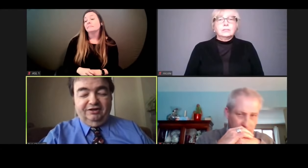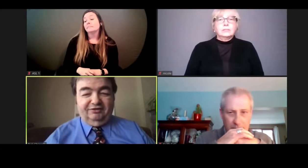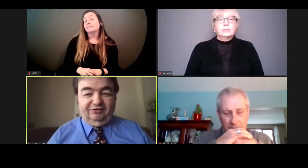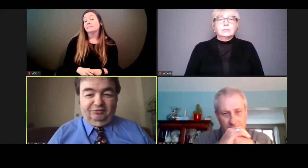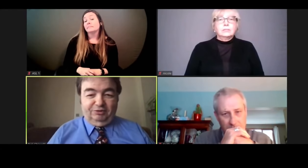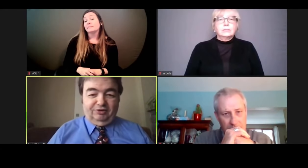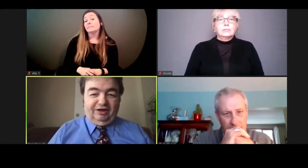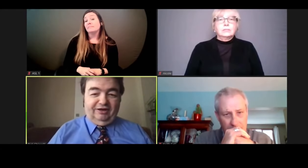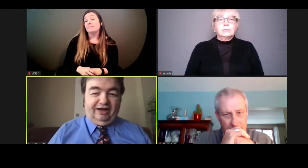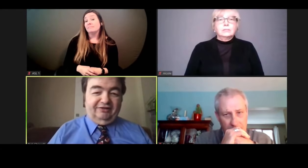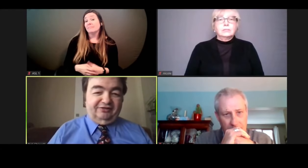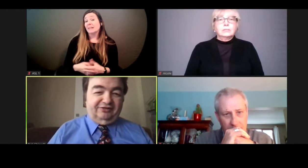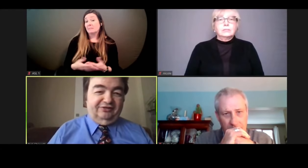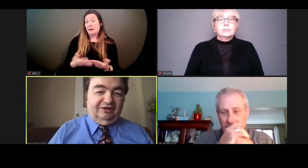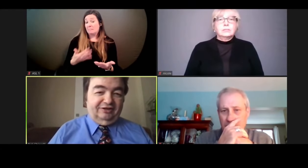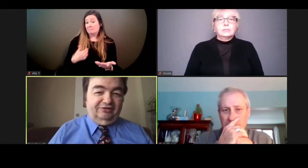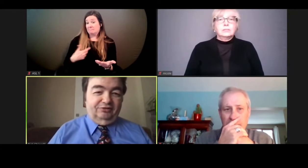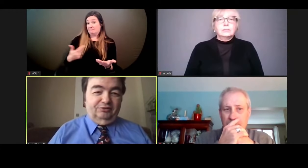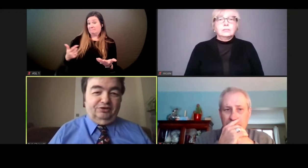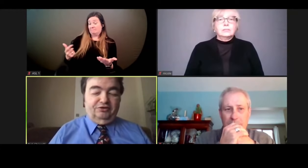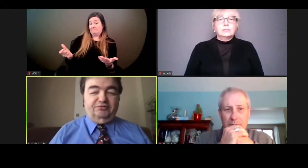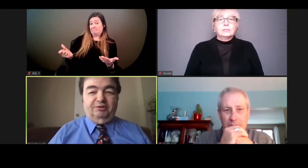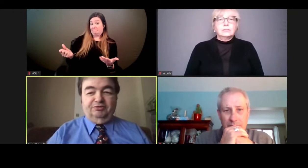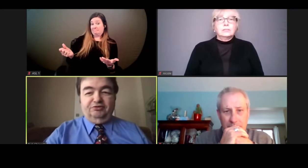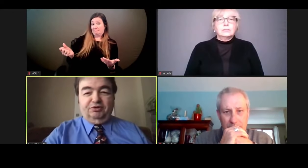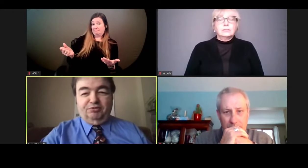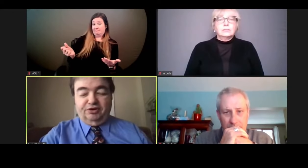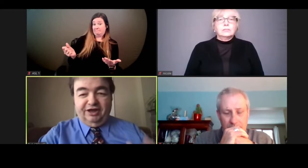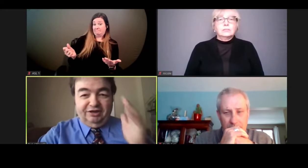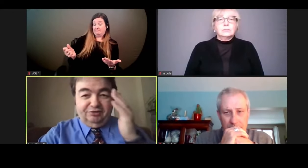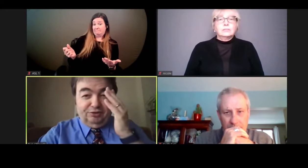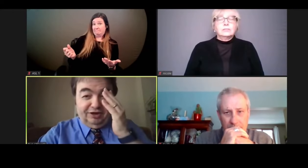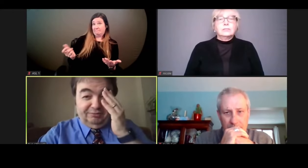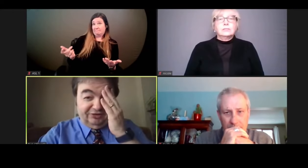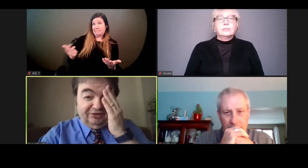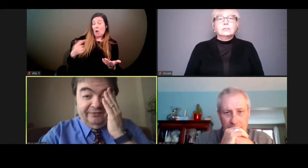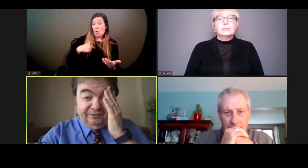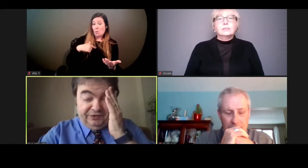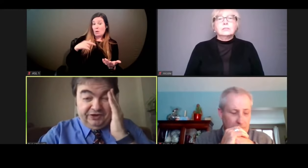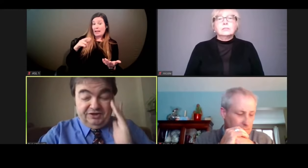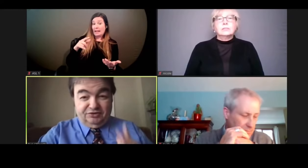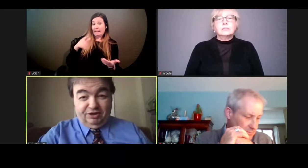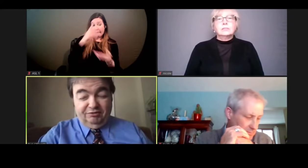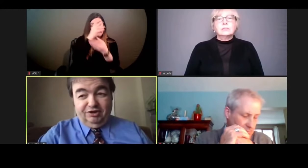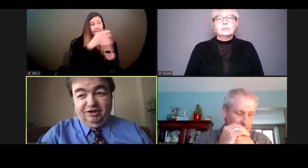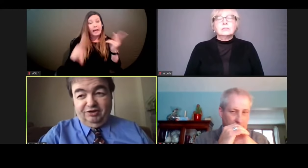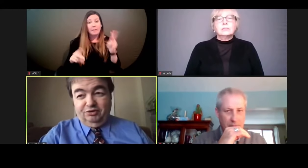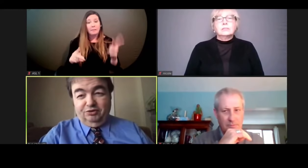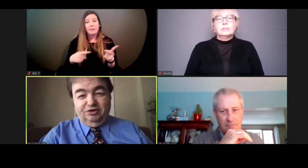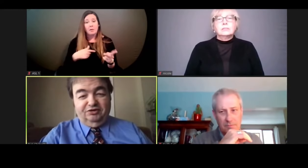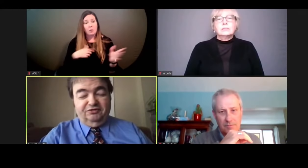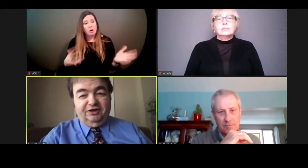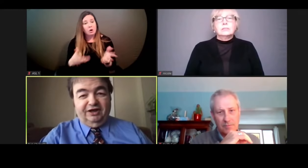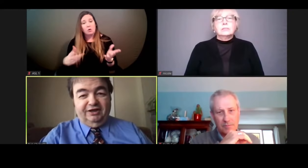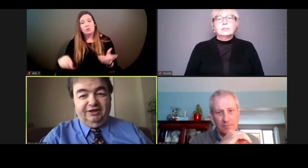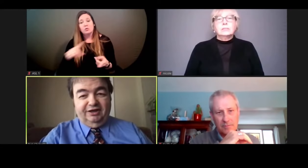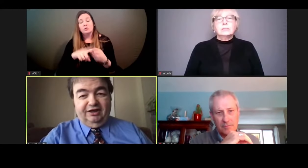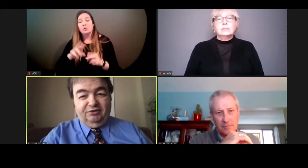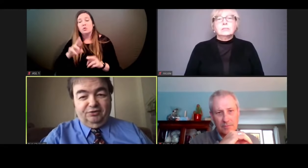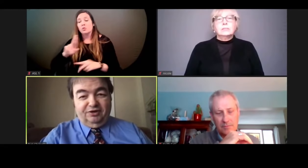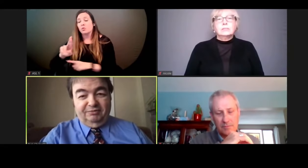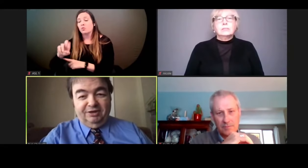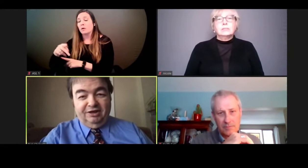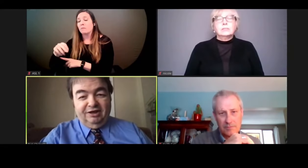define, since we were asked to encourage people to report hate crimes, is there anyone there who could define a